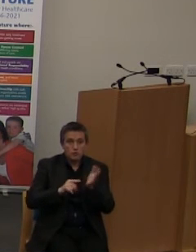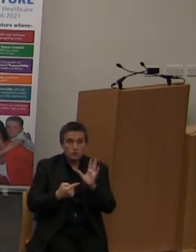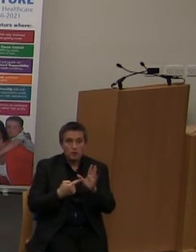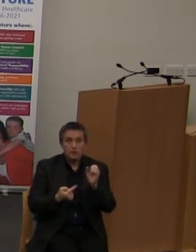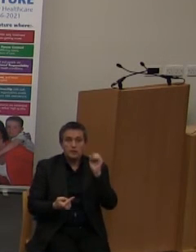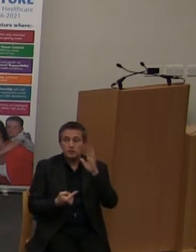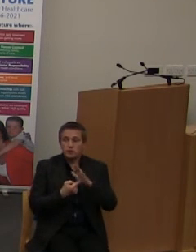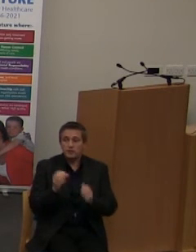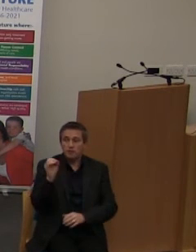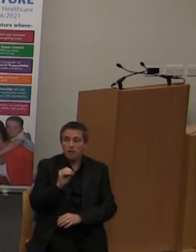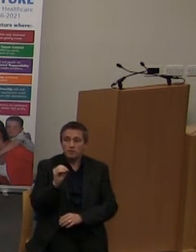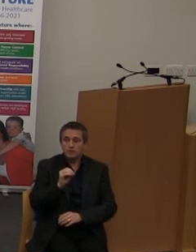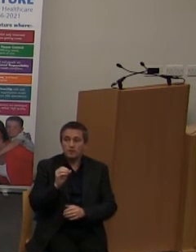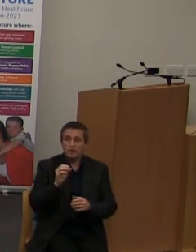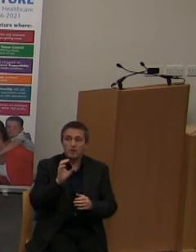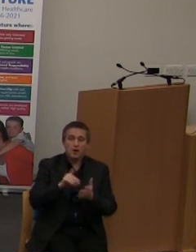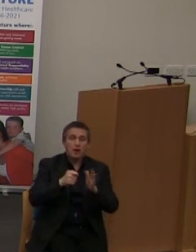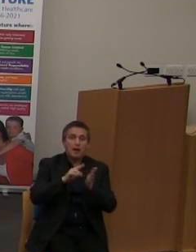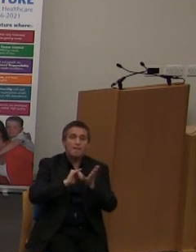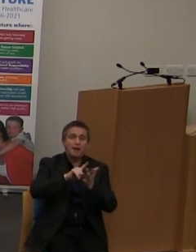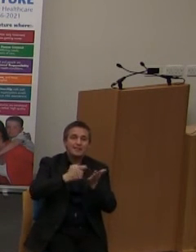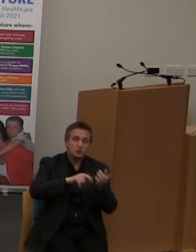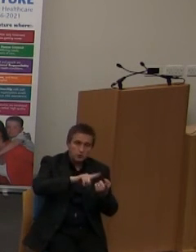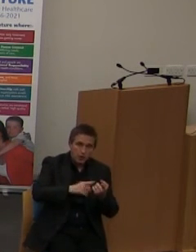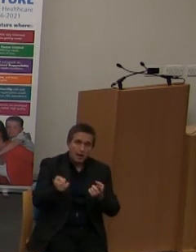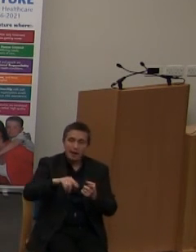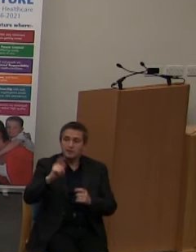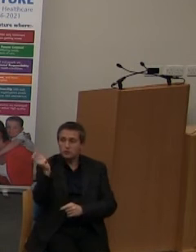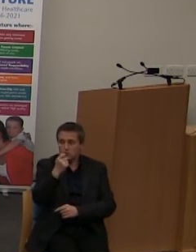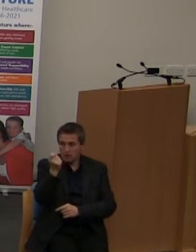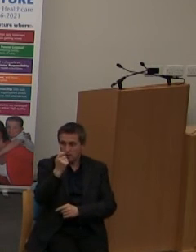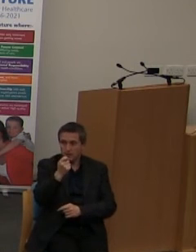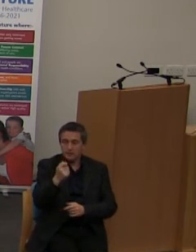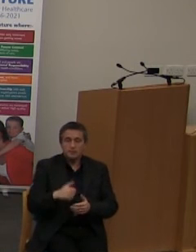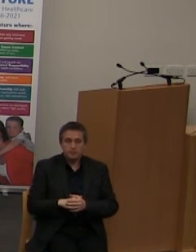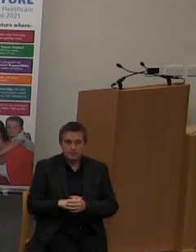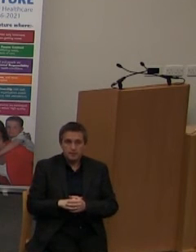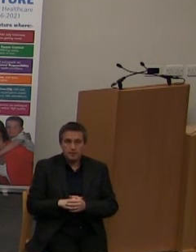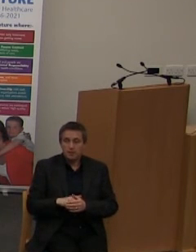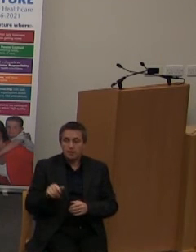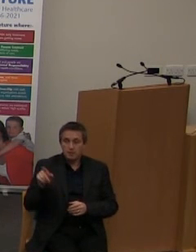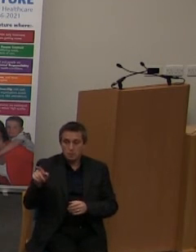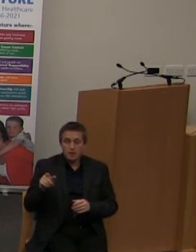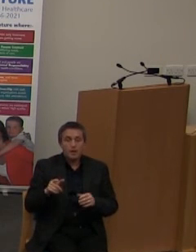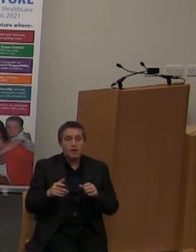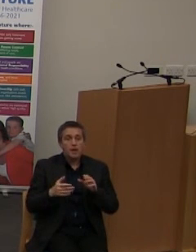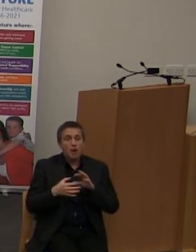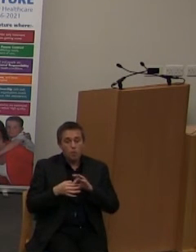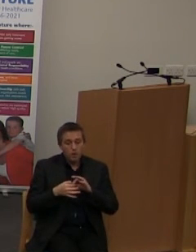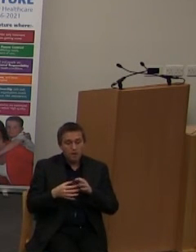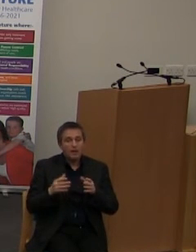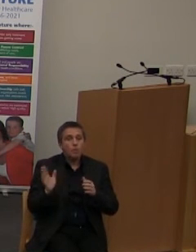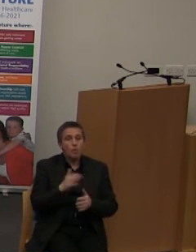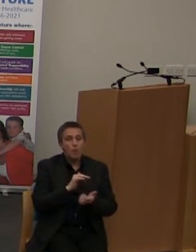for Clitmanshire and Stirling, and it's a very good question. In a round partnership with carers, we're working very hard across our